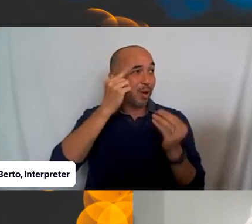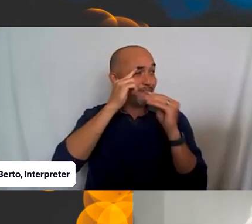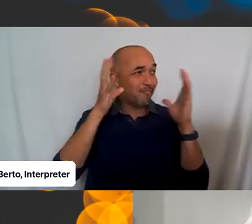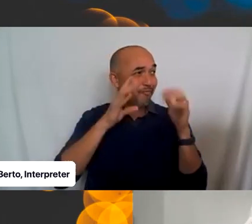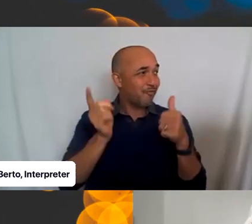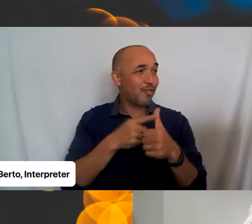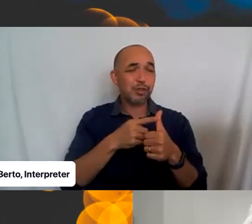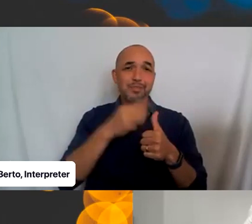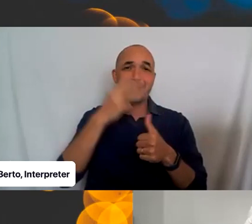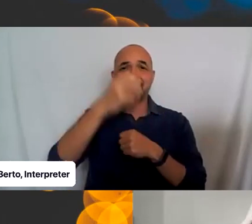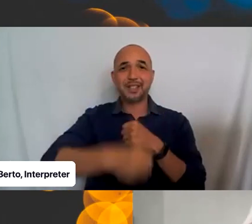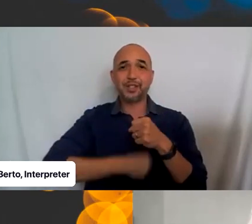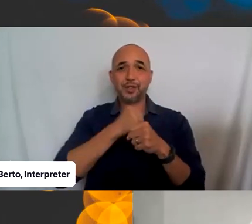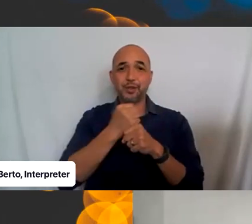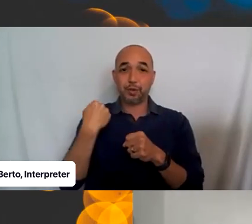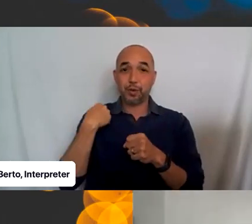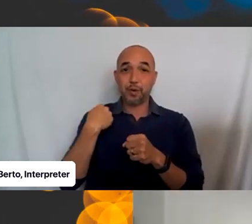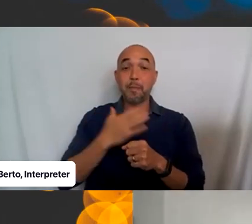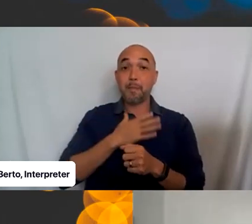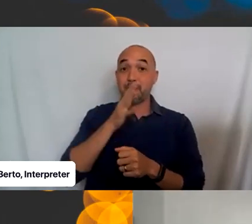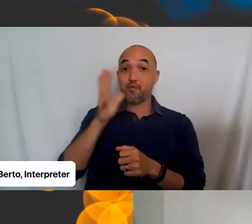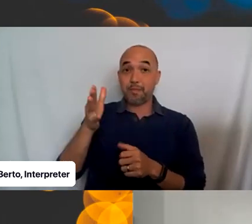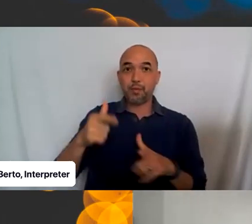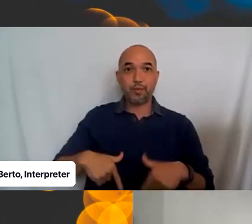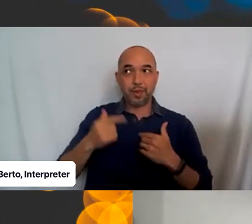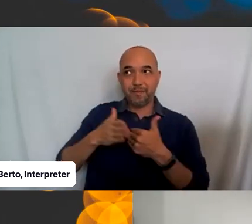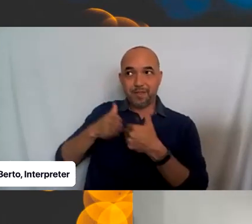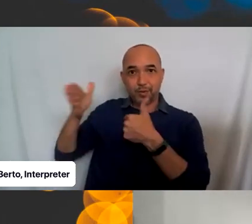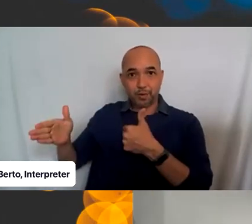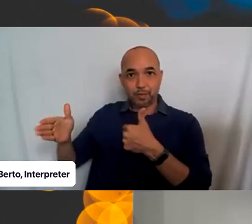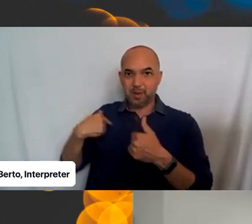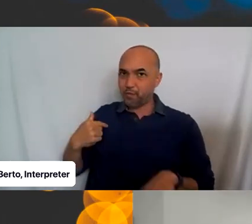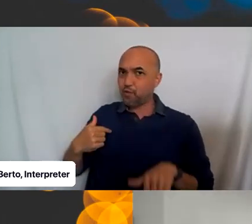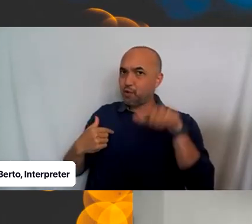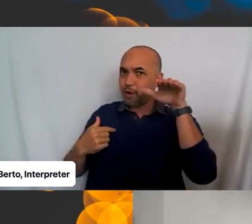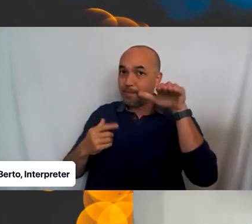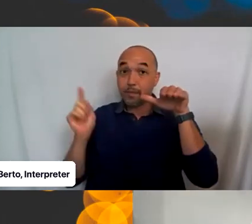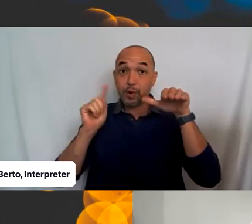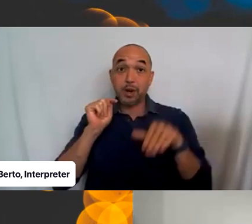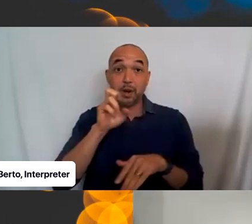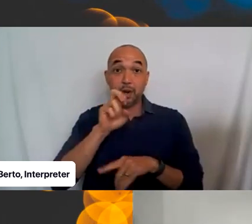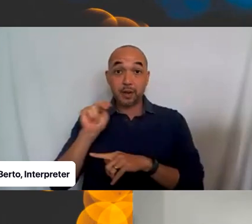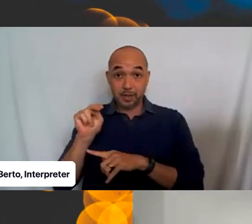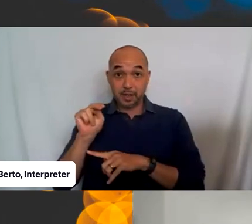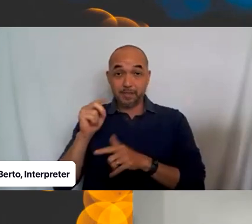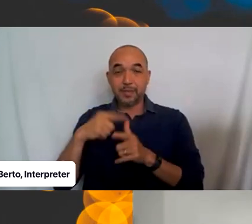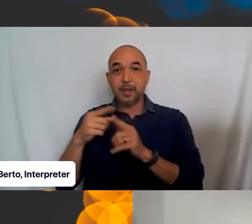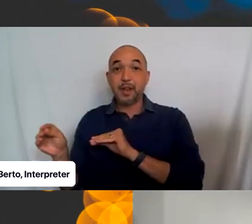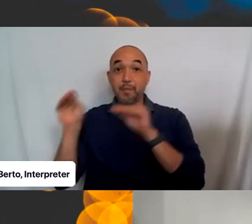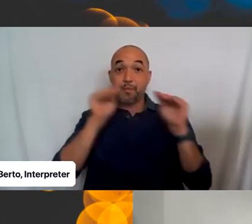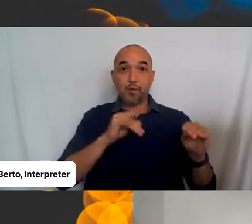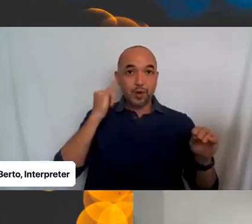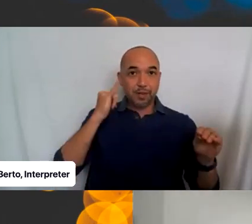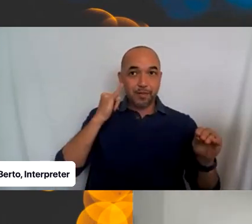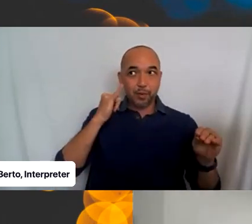My grandmother, I lived next door to her my whole life. Growing up, I grew up in Tennessee. And then we moved to California and she moved with us.